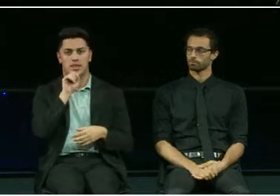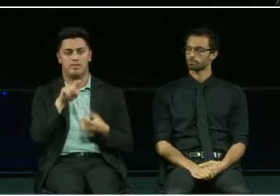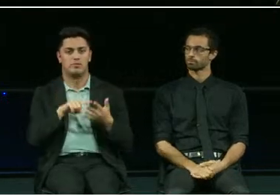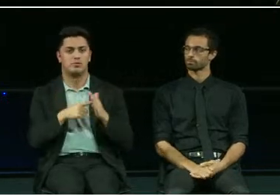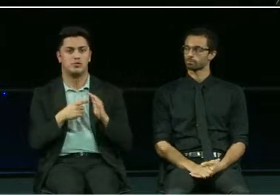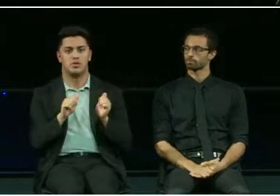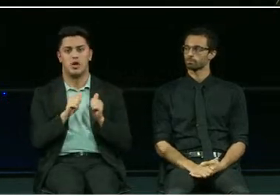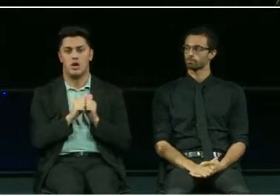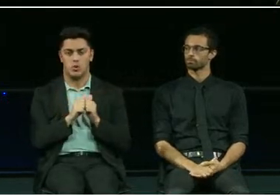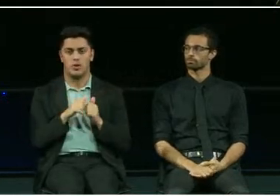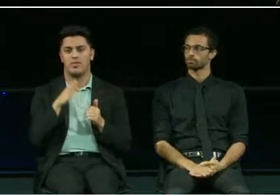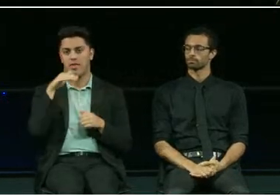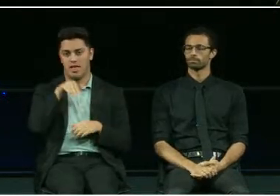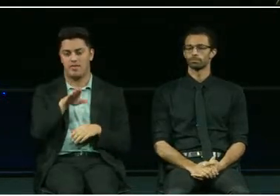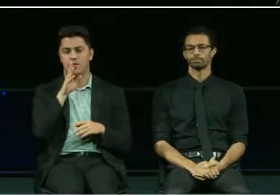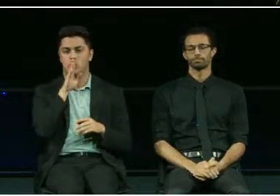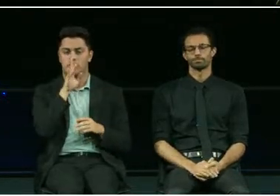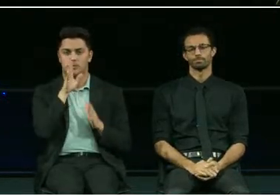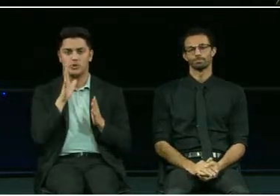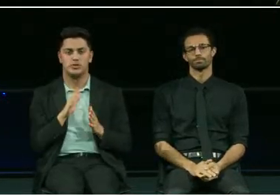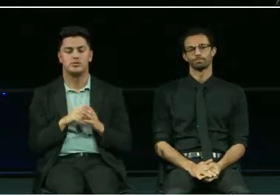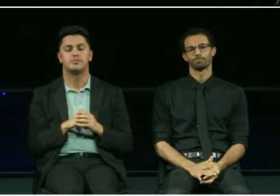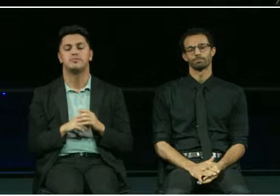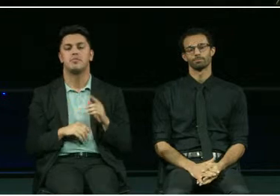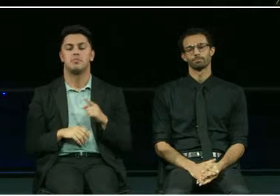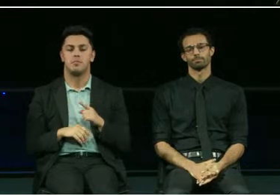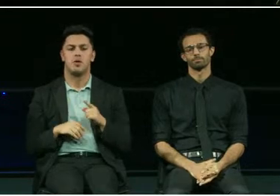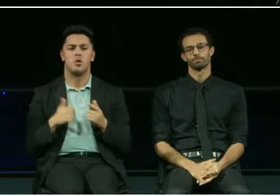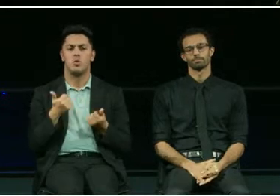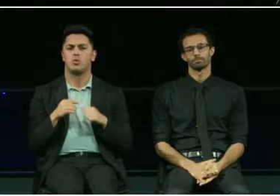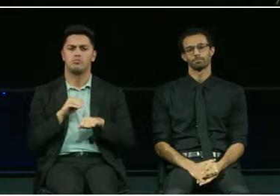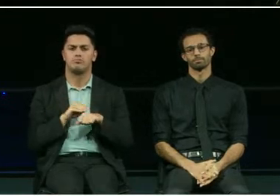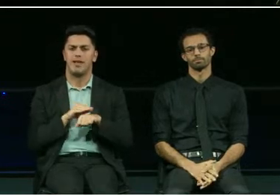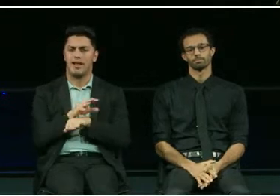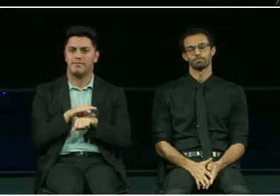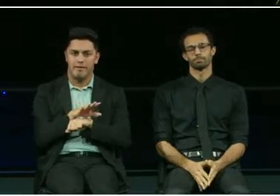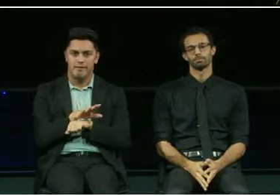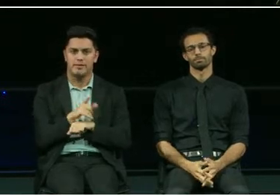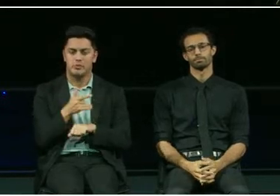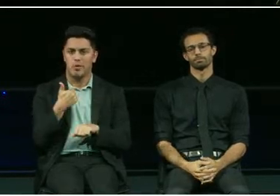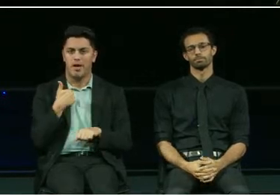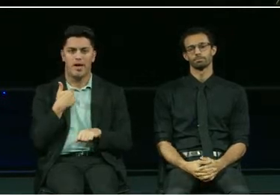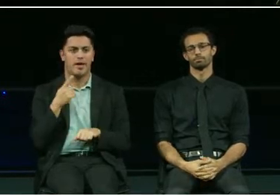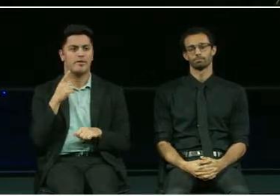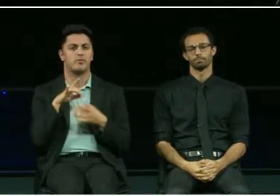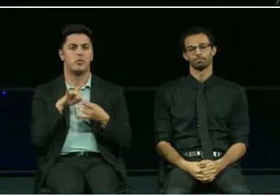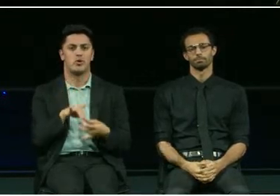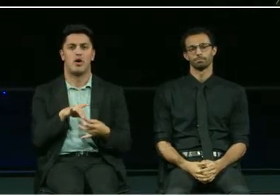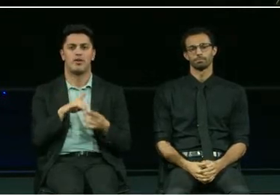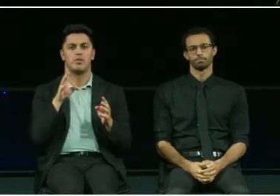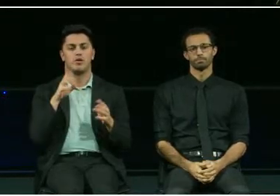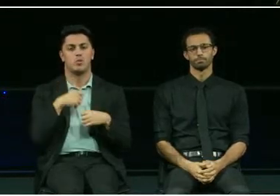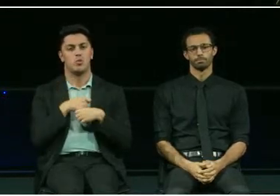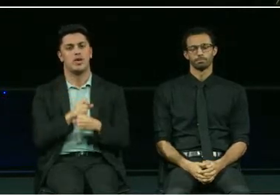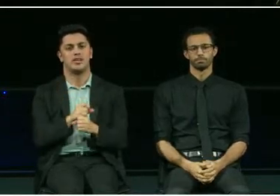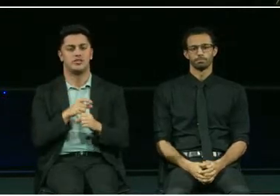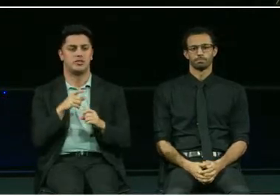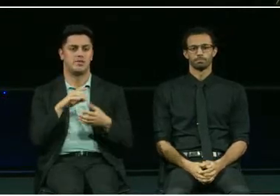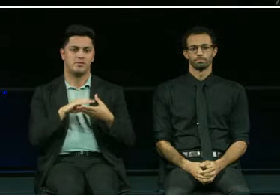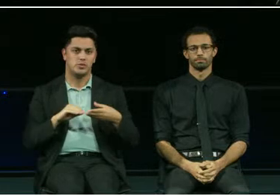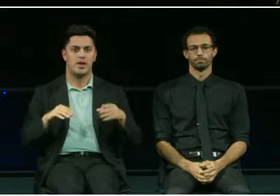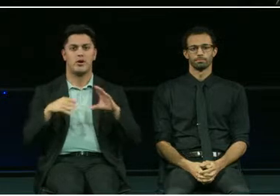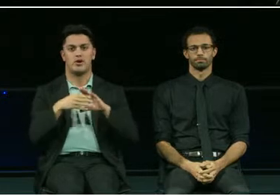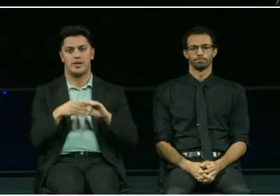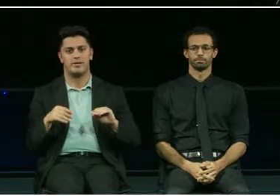with the Elephant Whisperers. What advice do you have regarding the creation of narratives